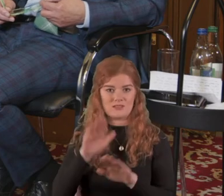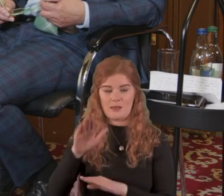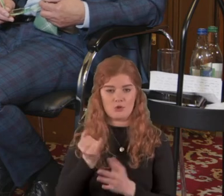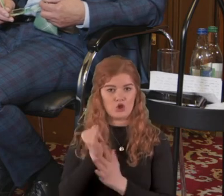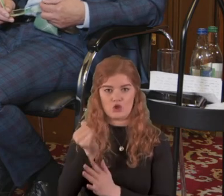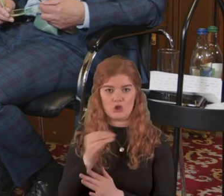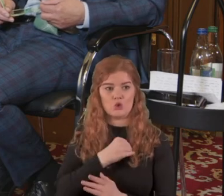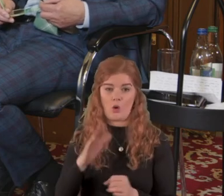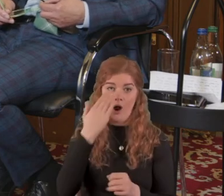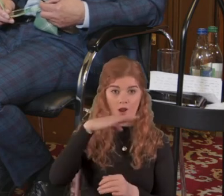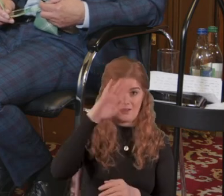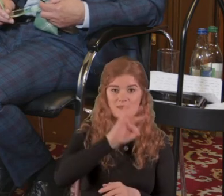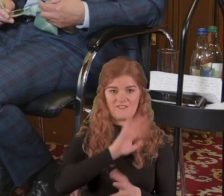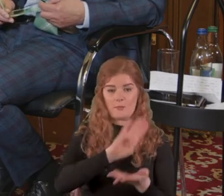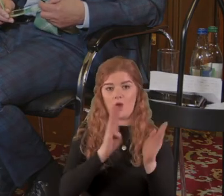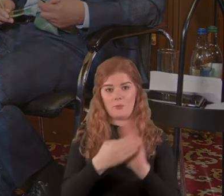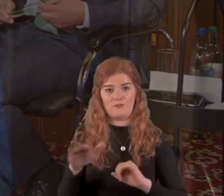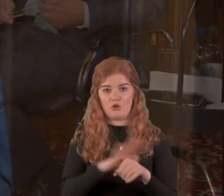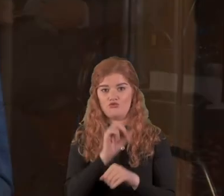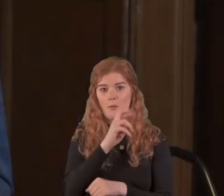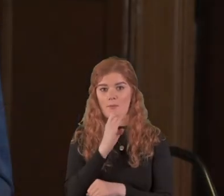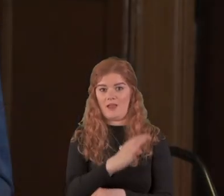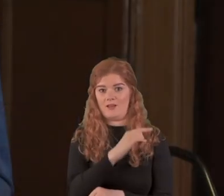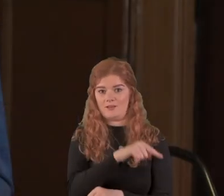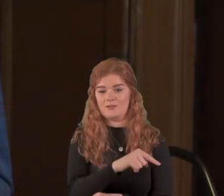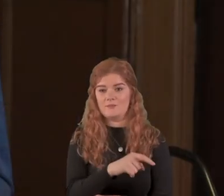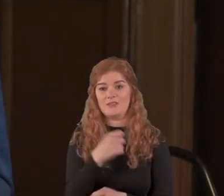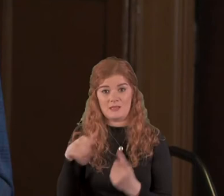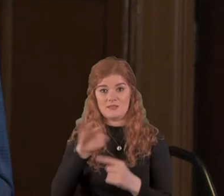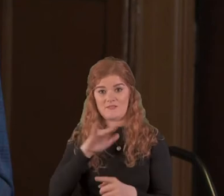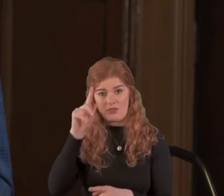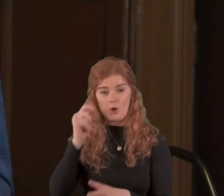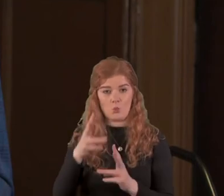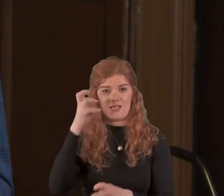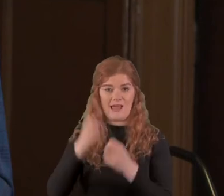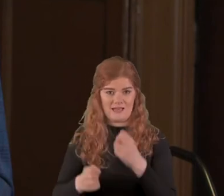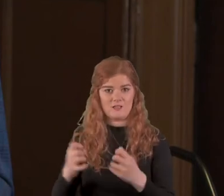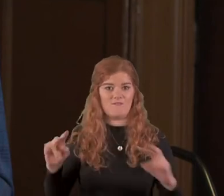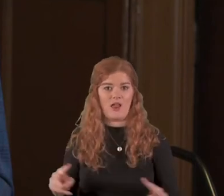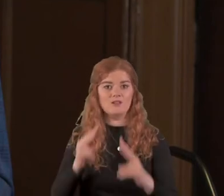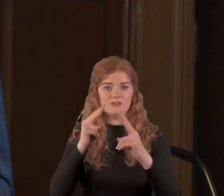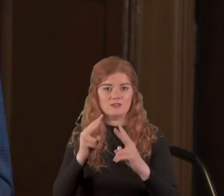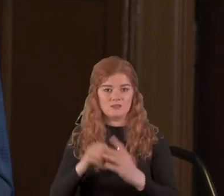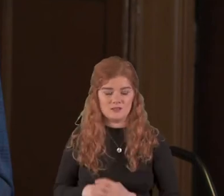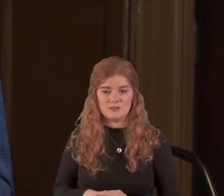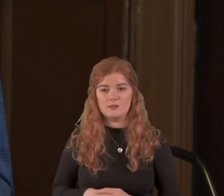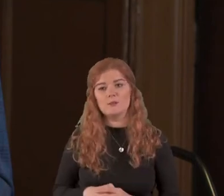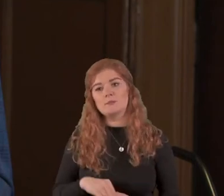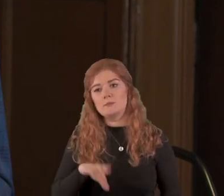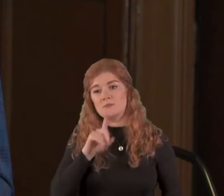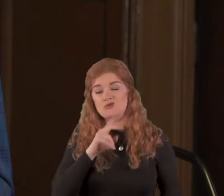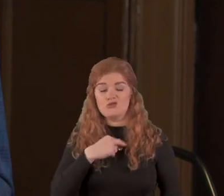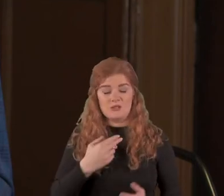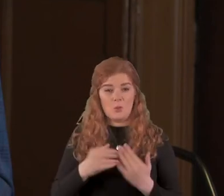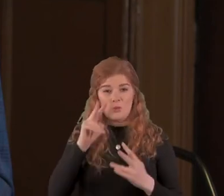to Ireland becoming a republic with, he thought, an end to the bloodshed. So I suppose what you're looking at